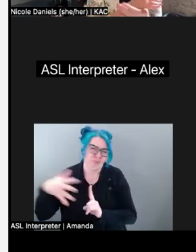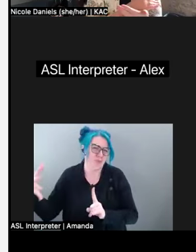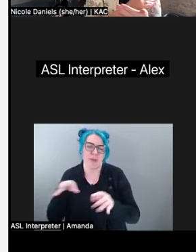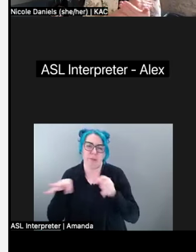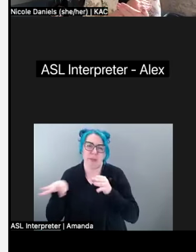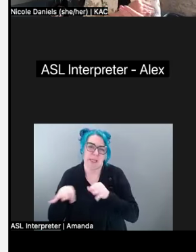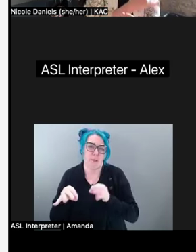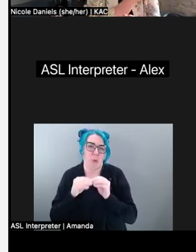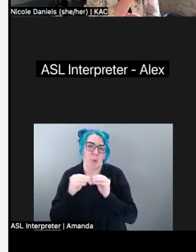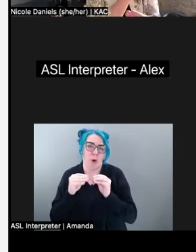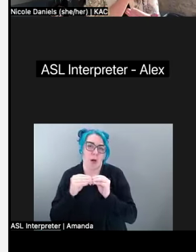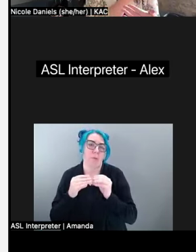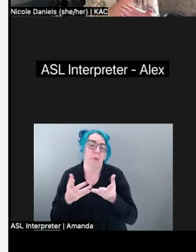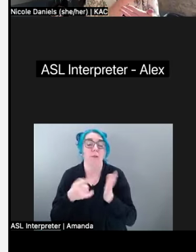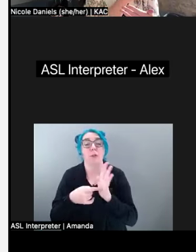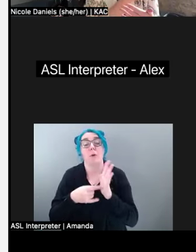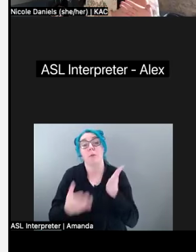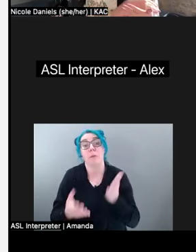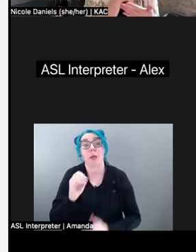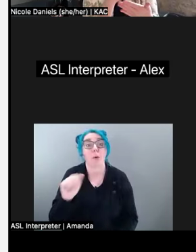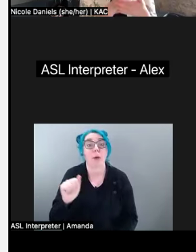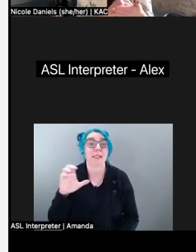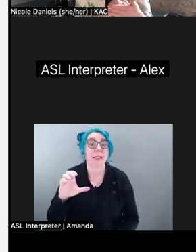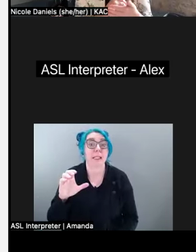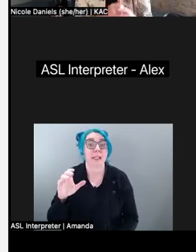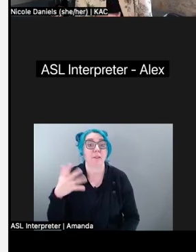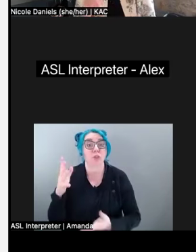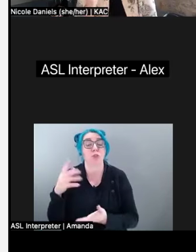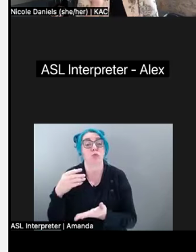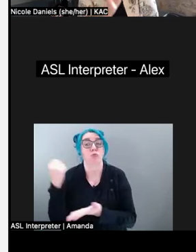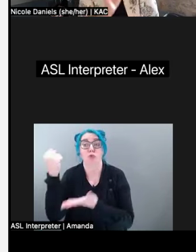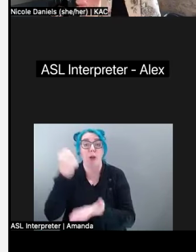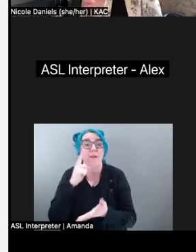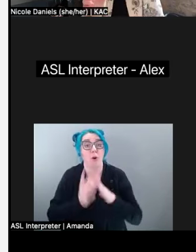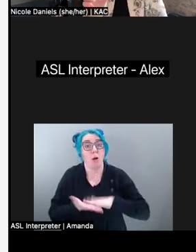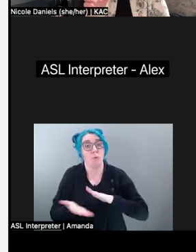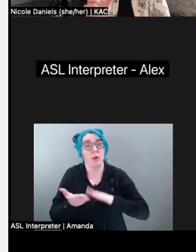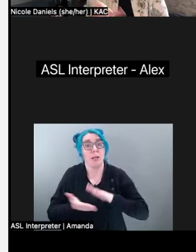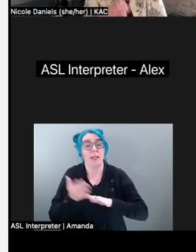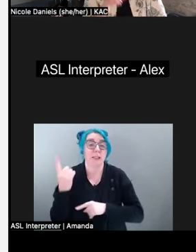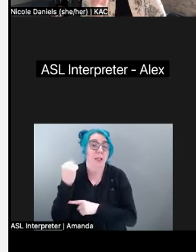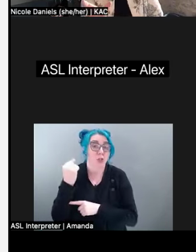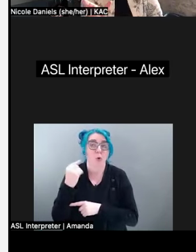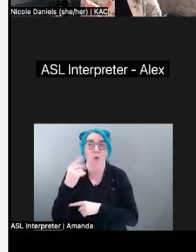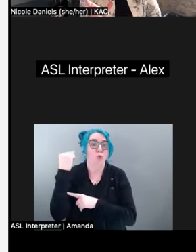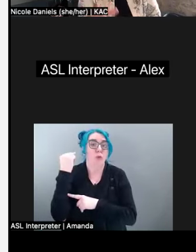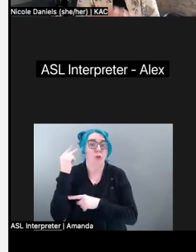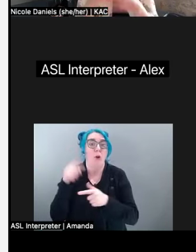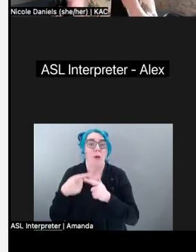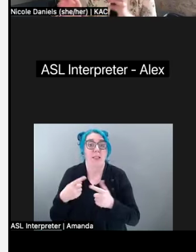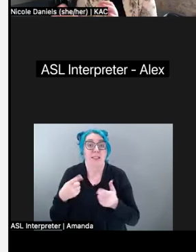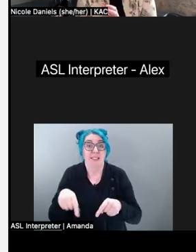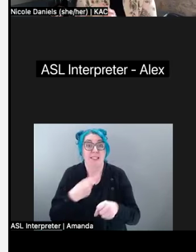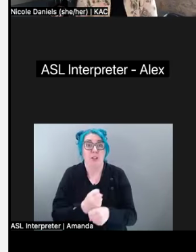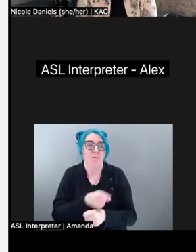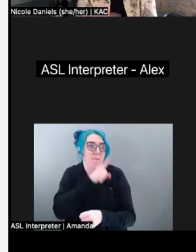an OAC operating grant in your previous year, in your current year, and then there's nothing there in your request year, you might